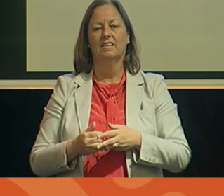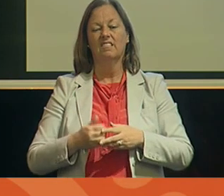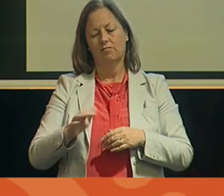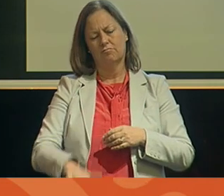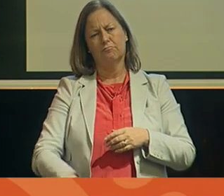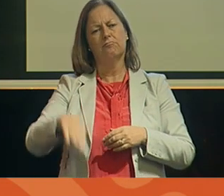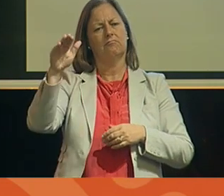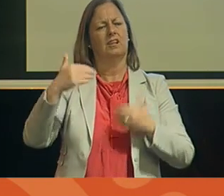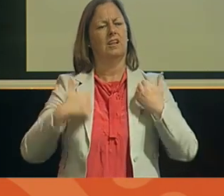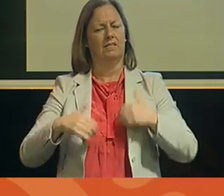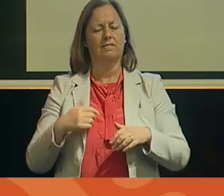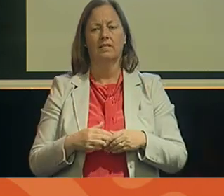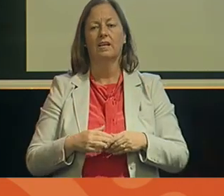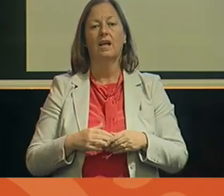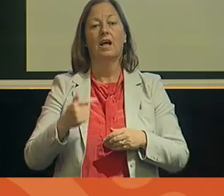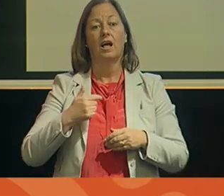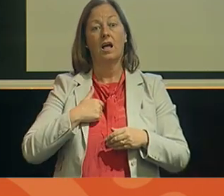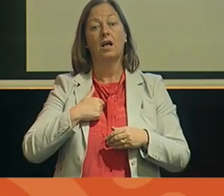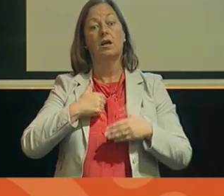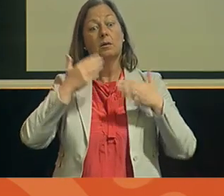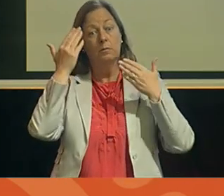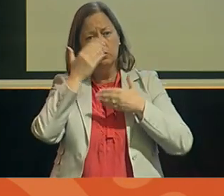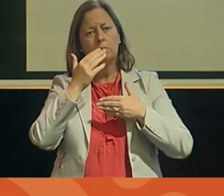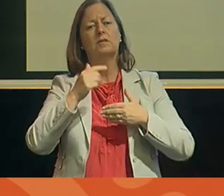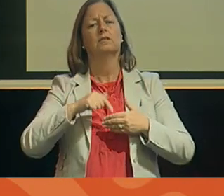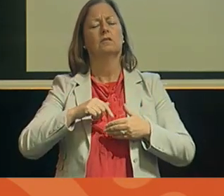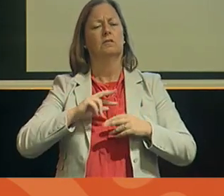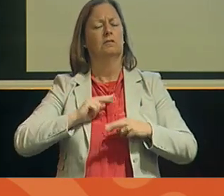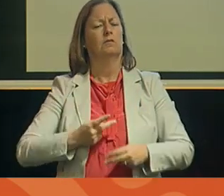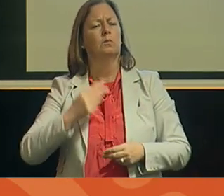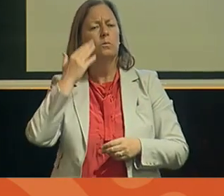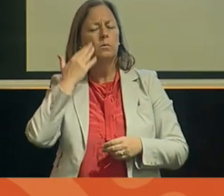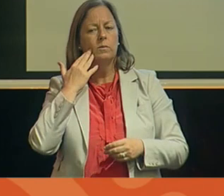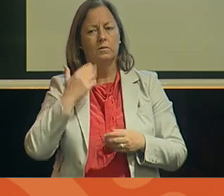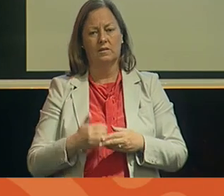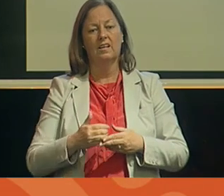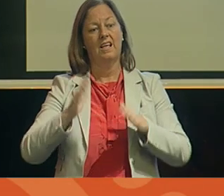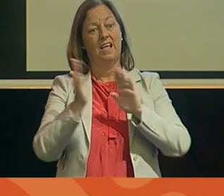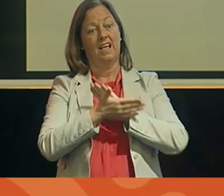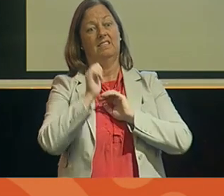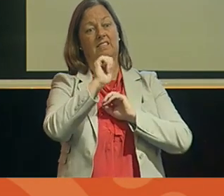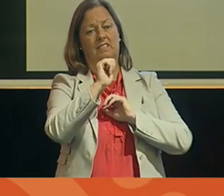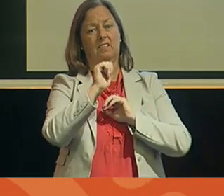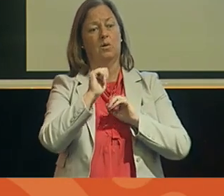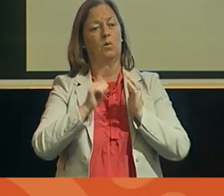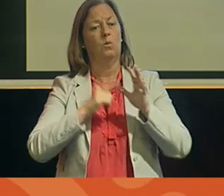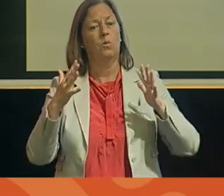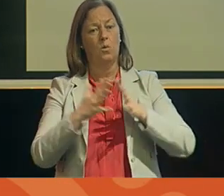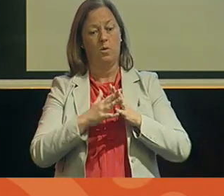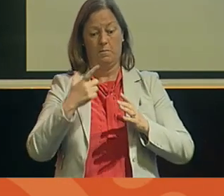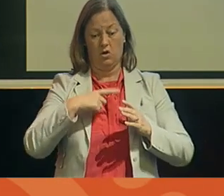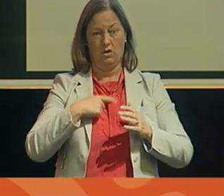Malaysia, and I'm a Muslim transgender woman. Basically, I was arrested under the Sharia law just because of my